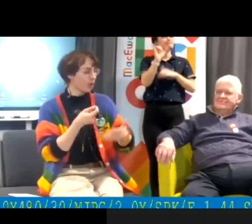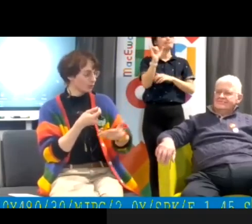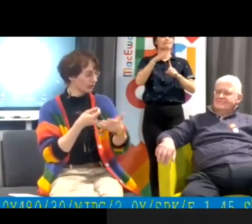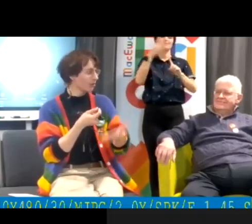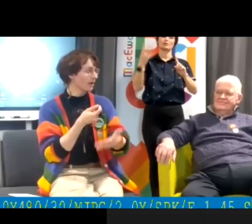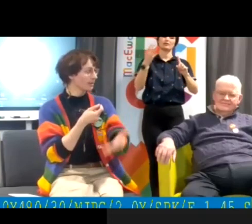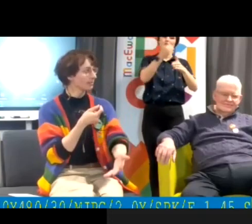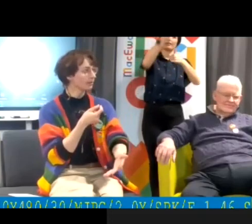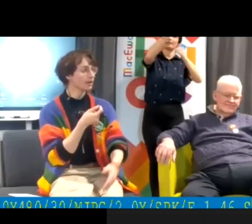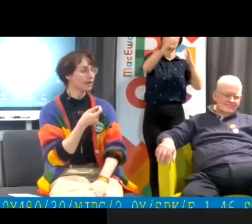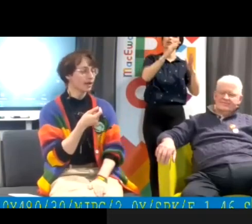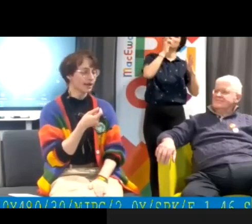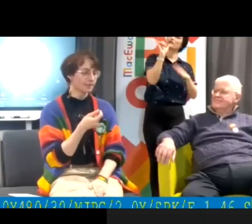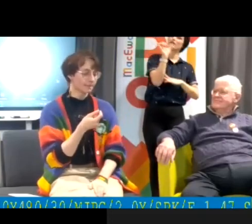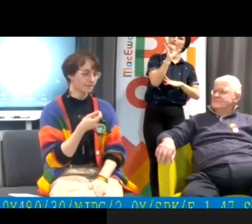necessarily like,